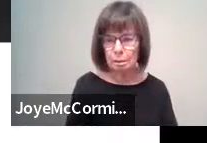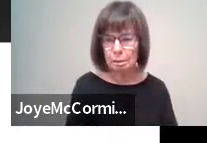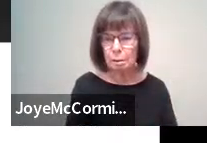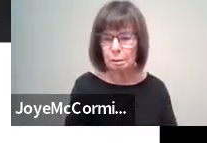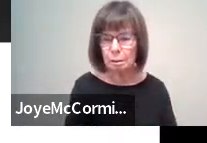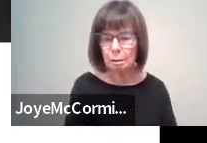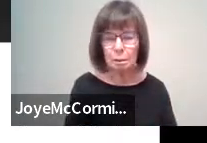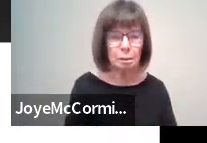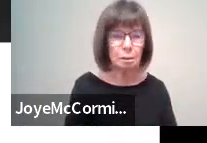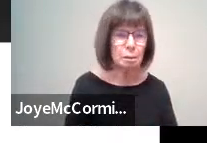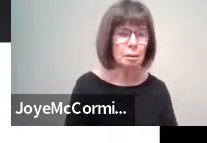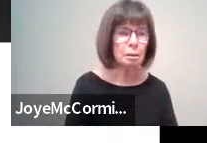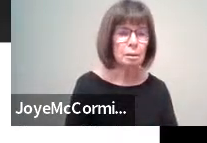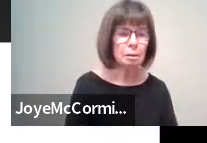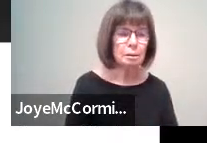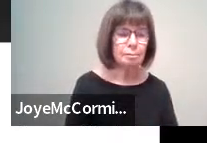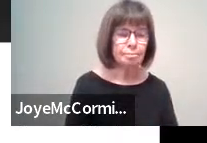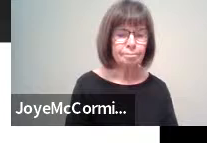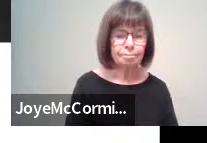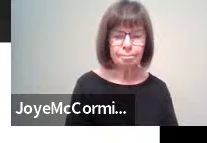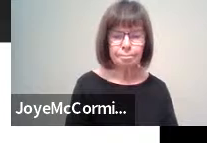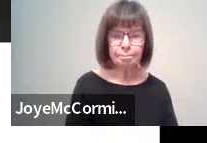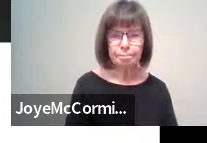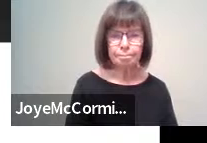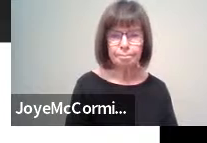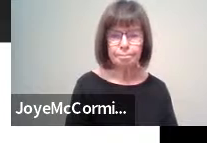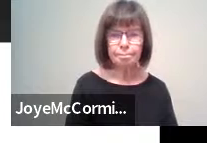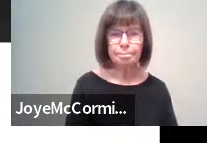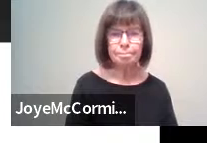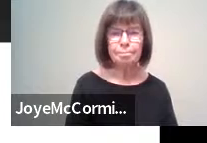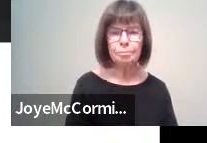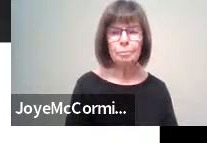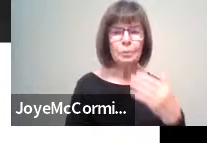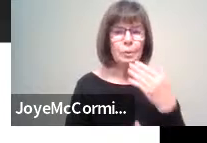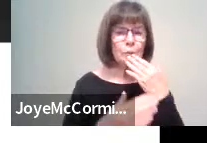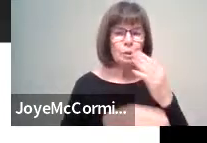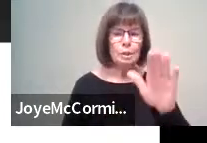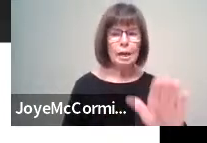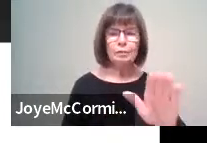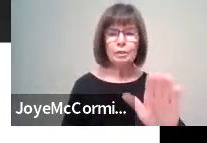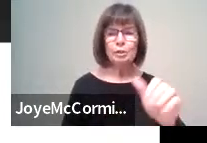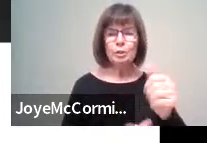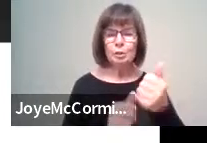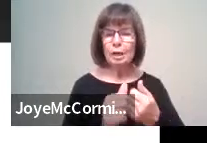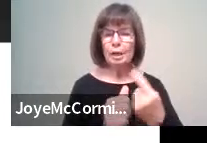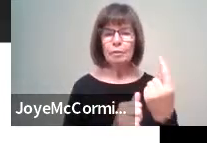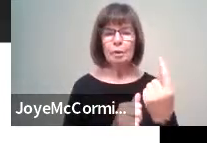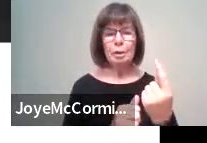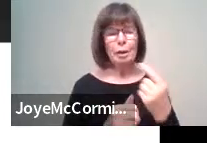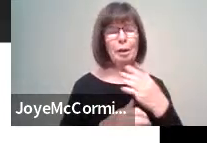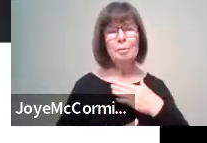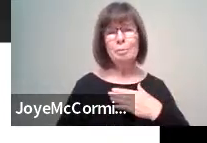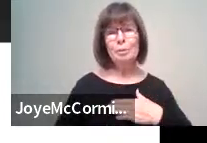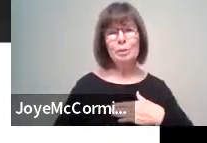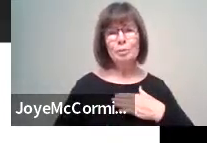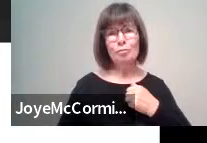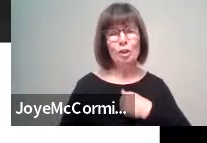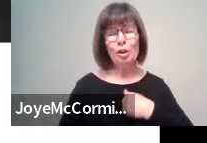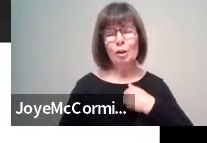Thanks, Director Watkins-Tart, and good afternoon, everyone. Apologies, I'm not on camera. I